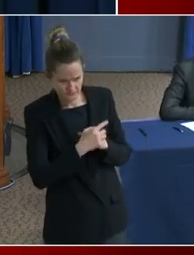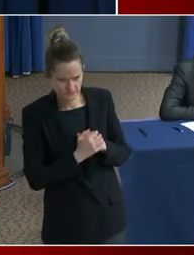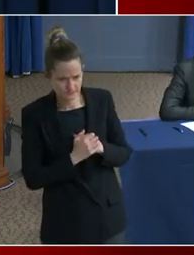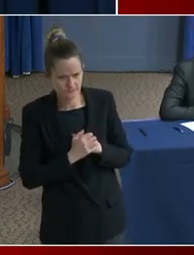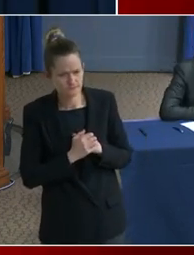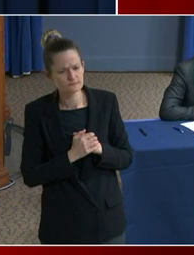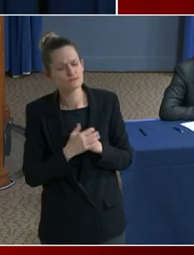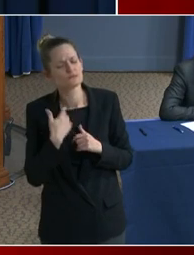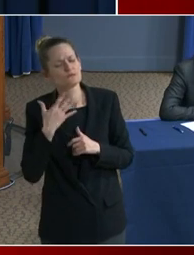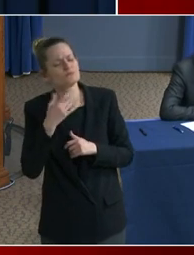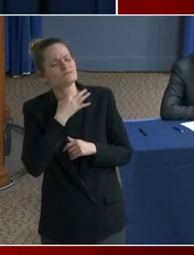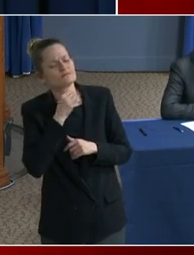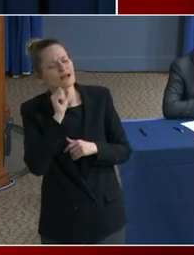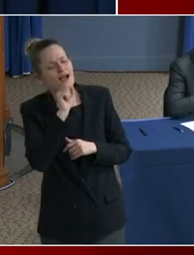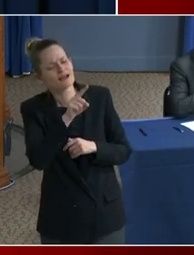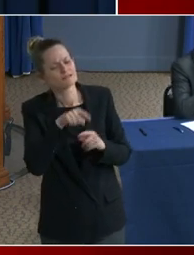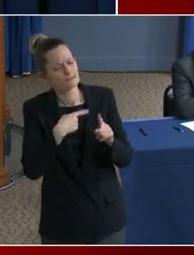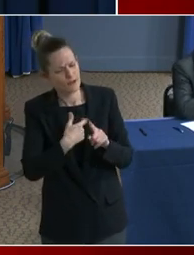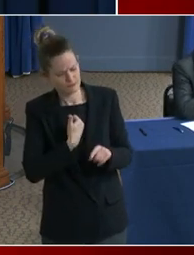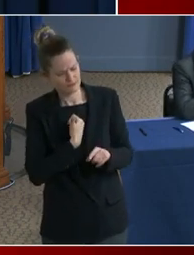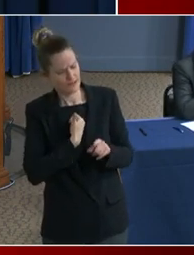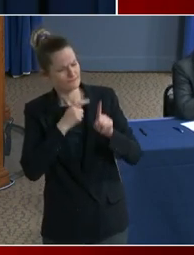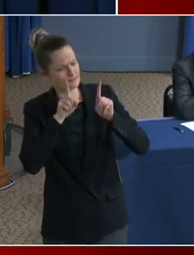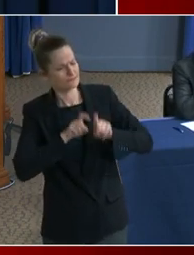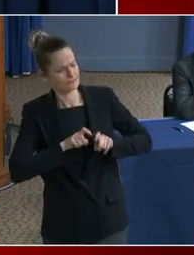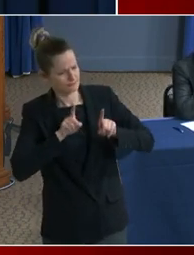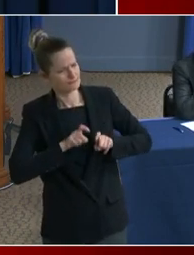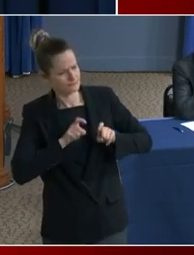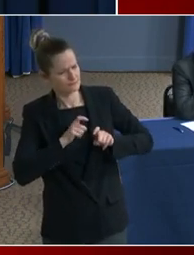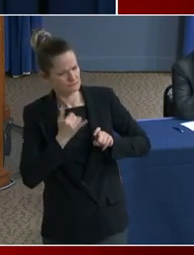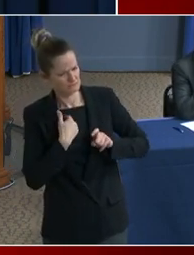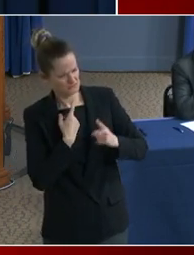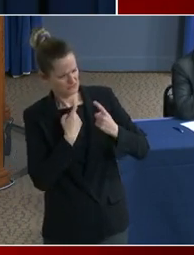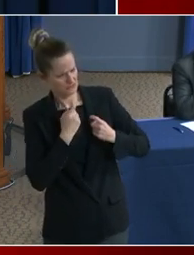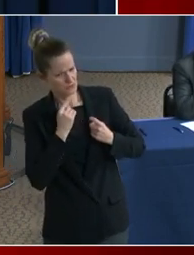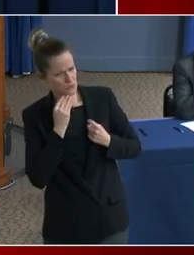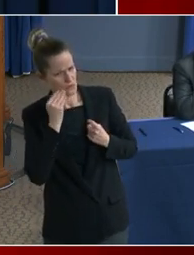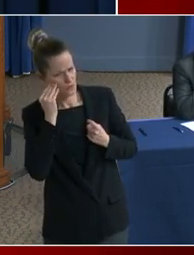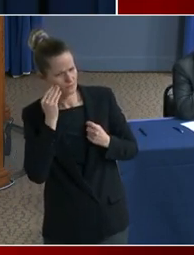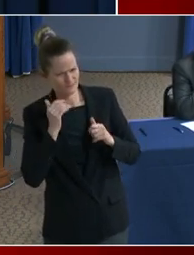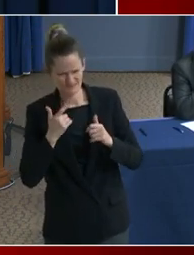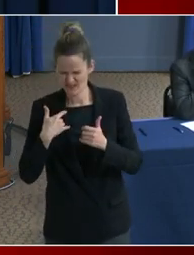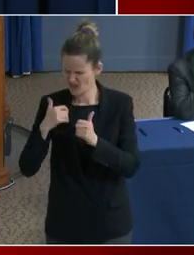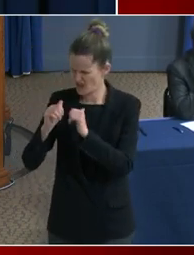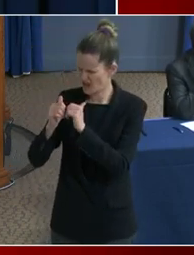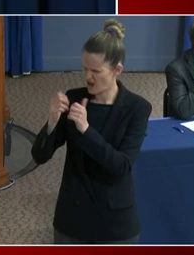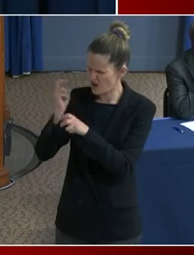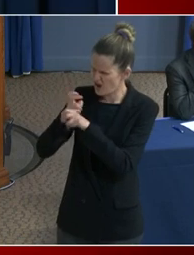self-test kits. How hard is it to find things on the market now? And